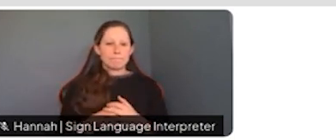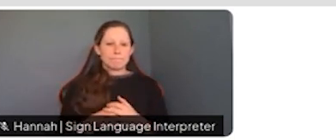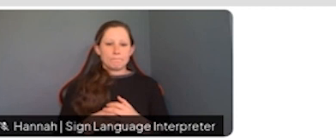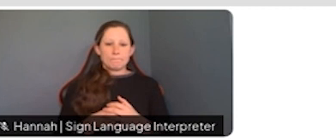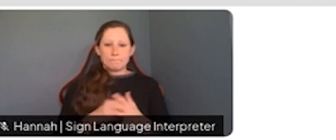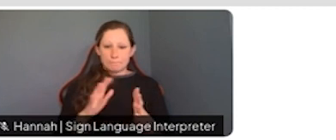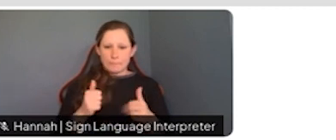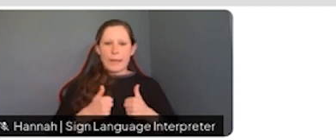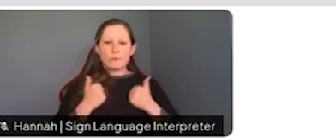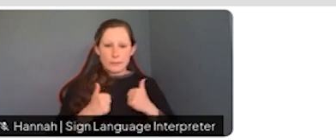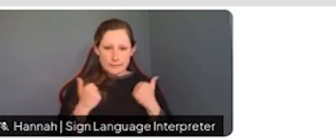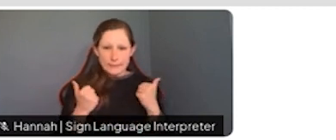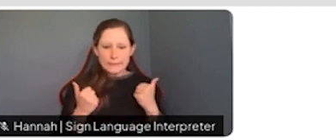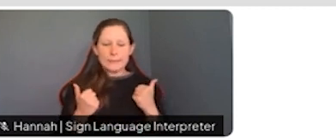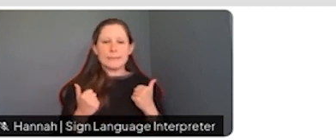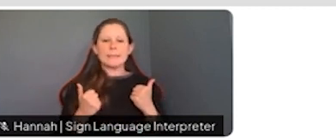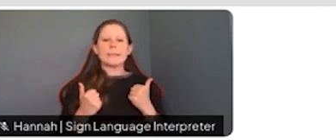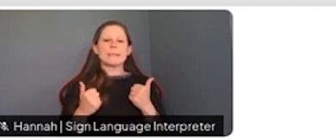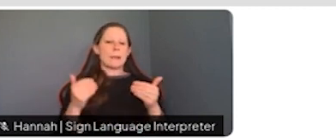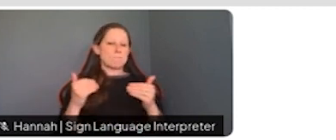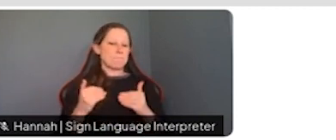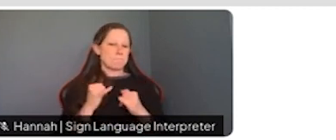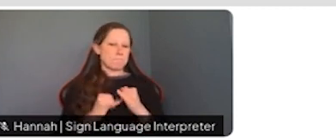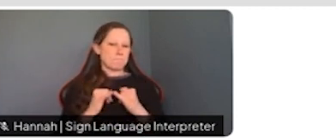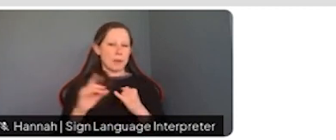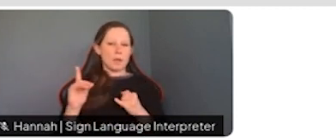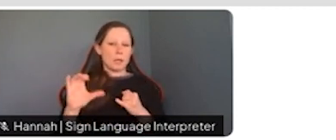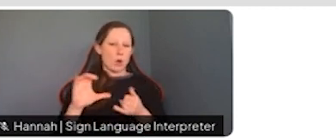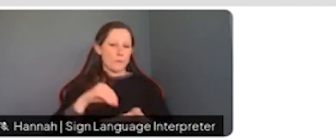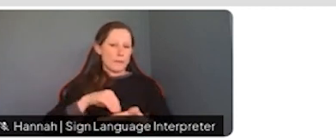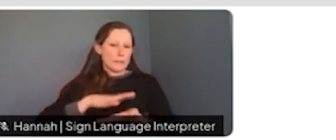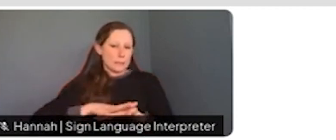your address, and then a document.